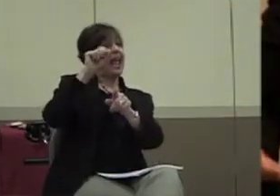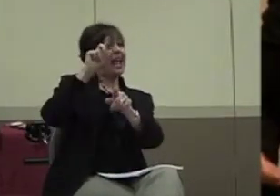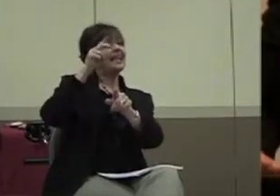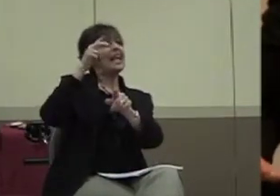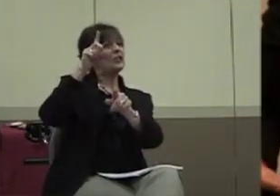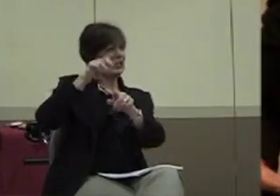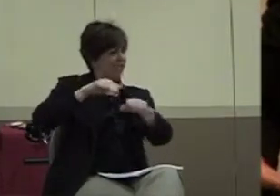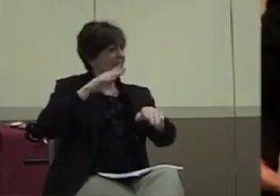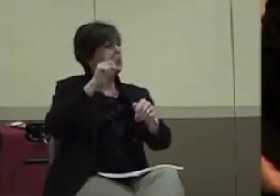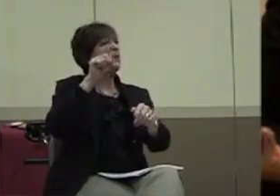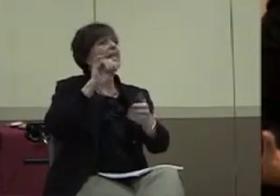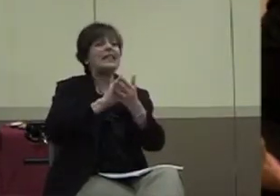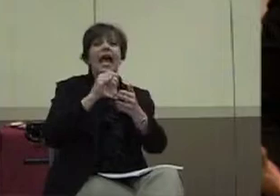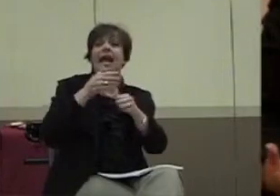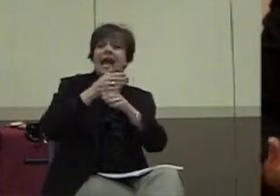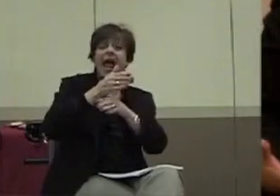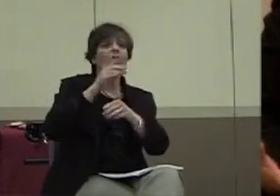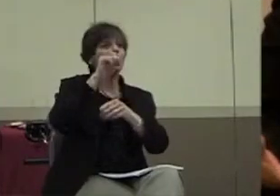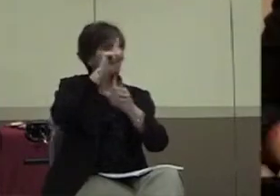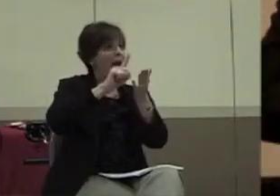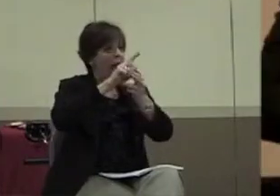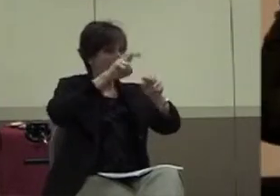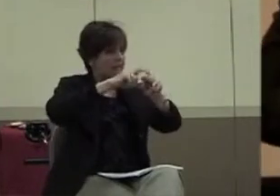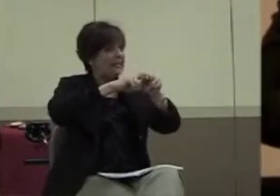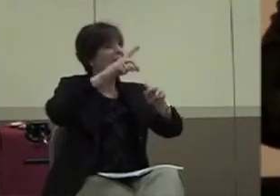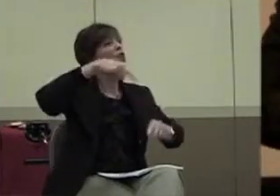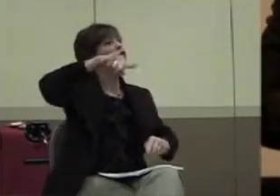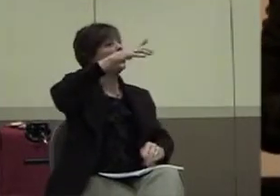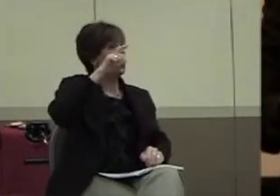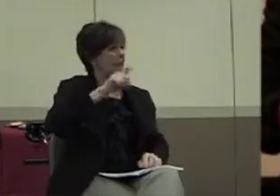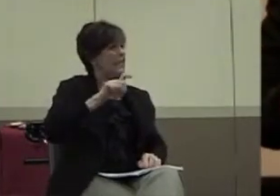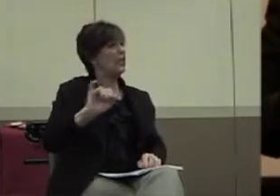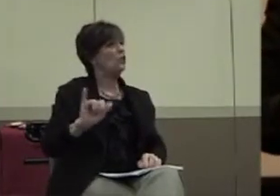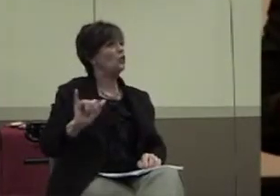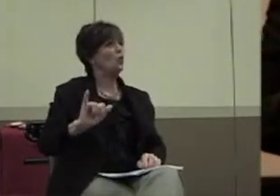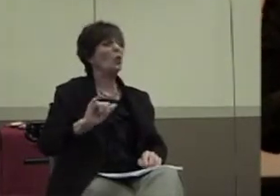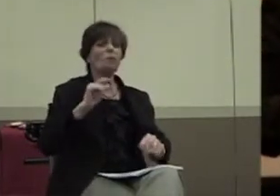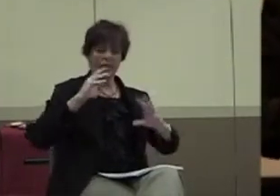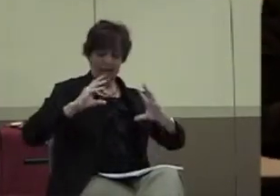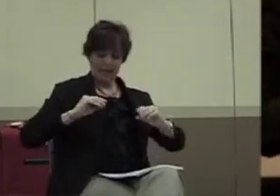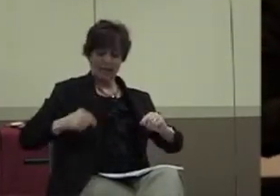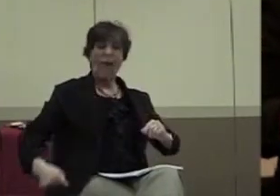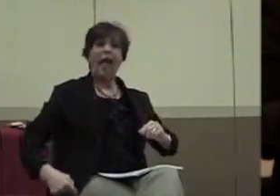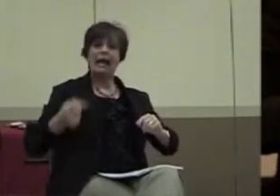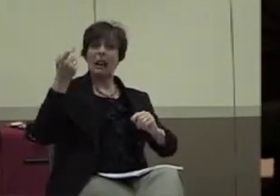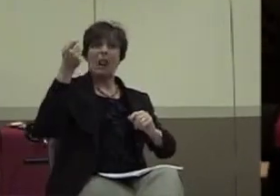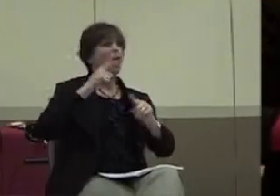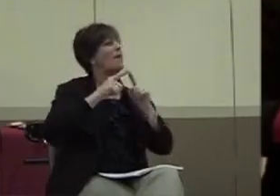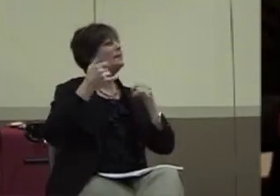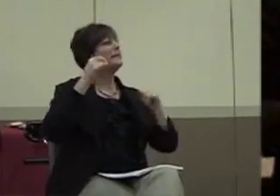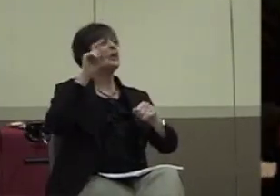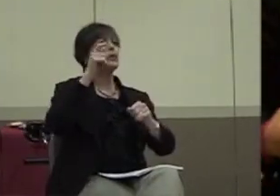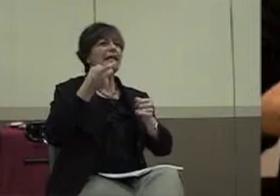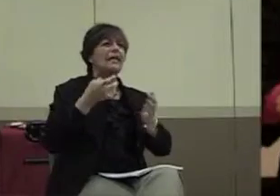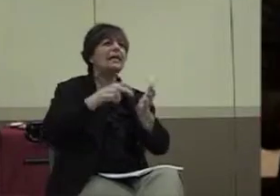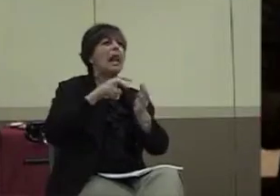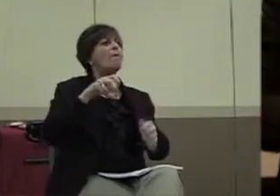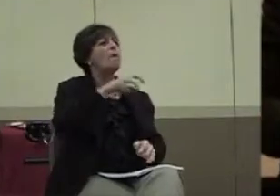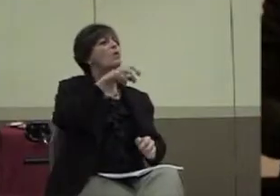going to need after about an hour of sitting in that chair. Even though it's padded a little bit, you're going to need to get up and move and give yourself